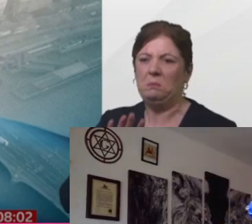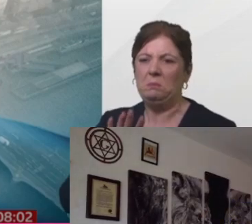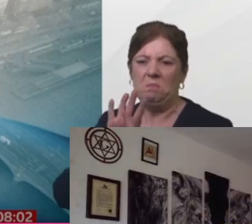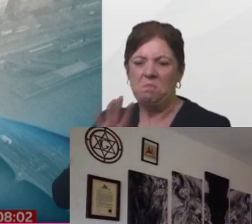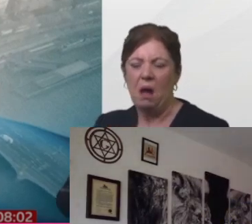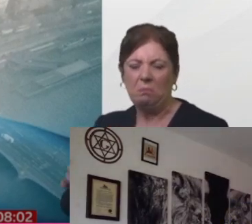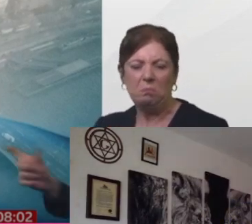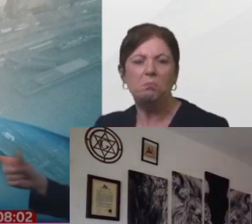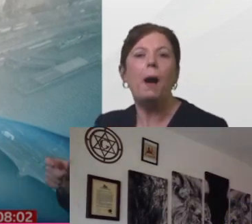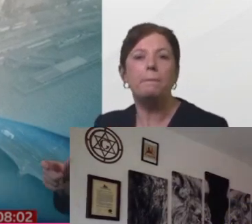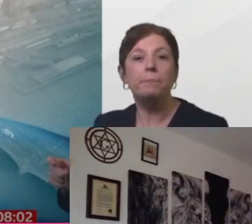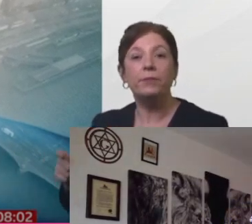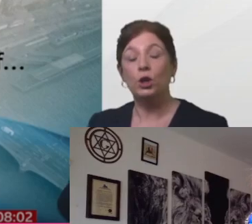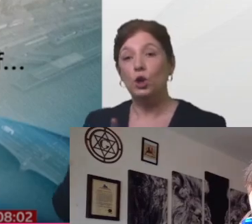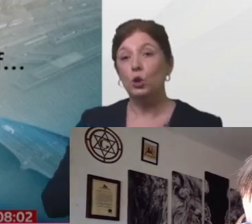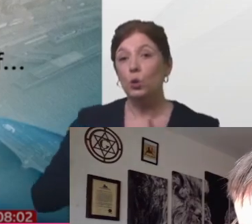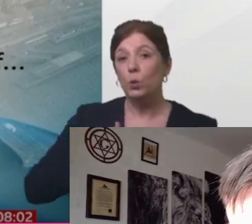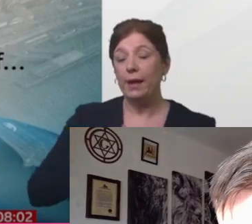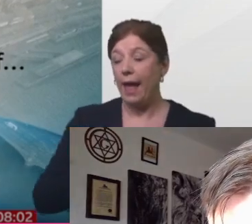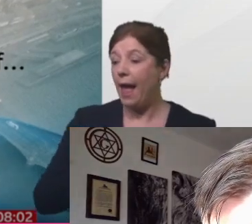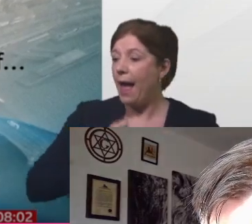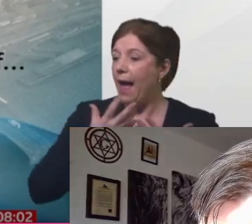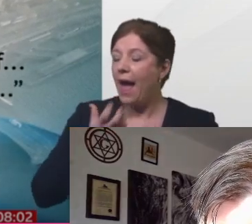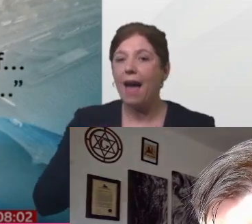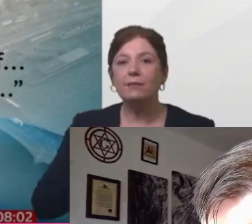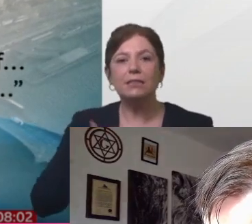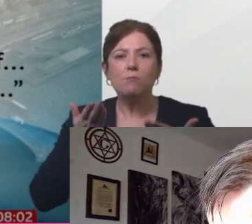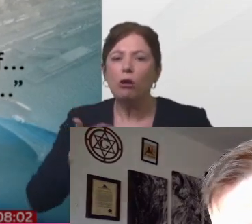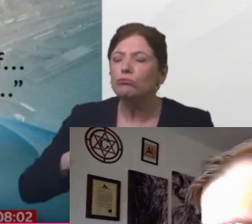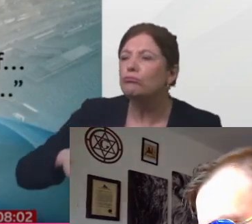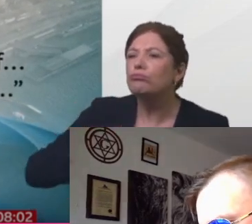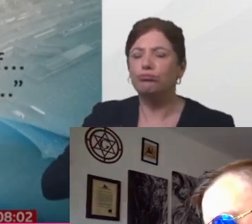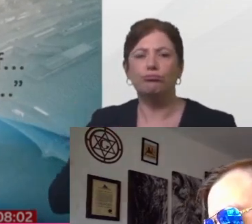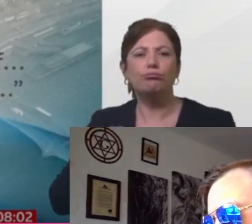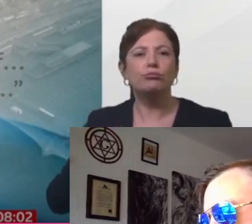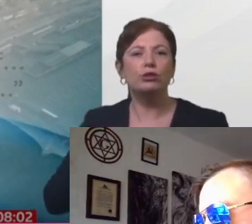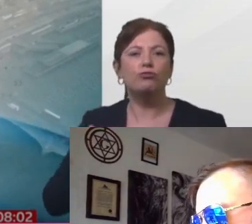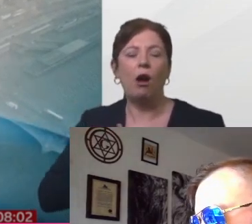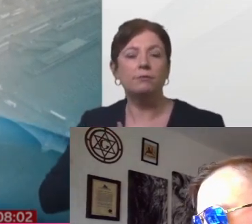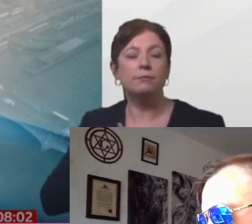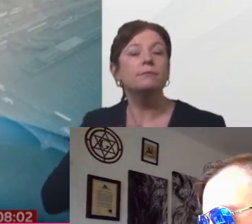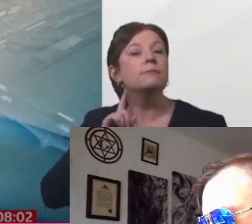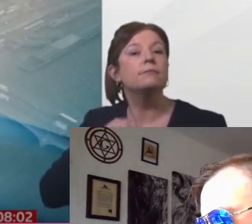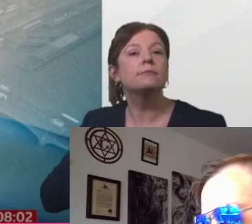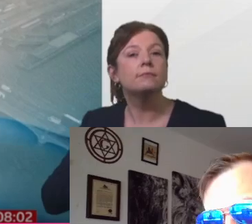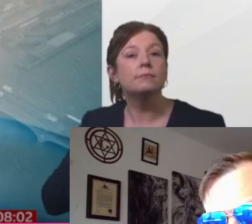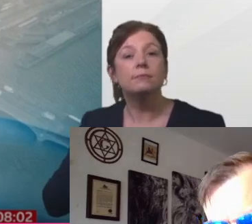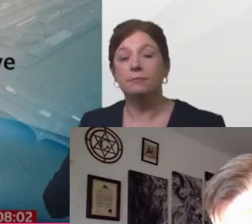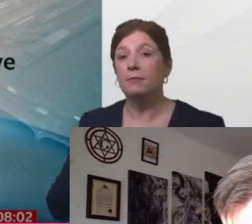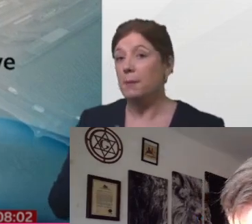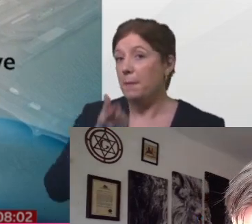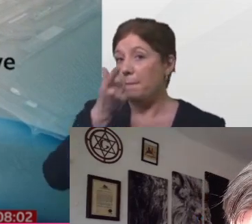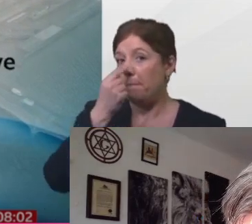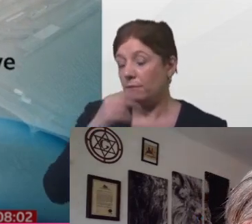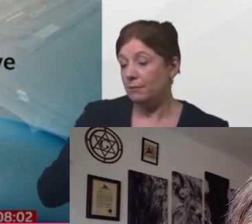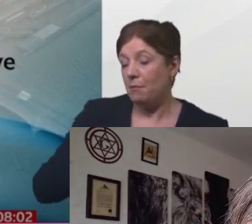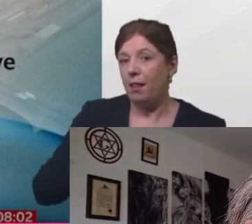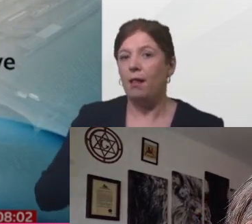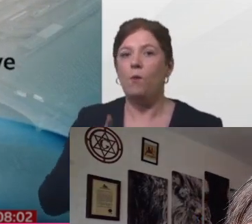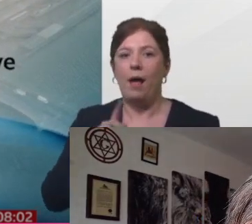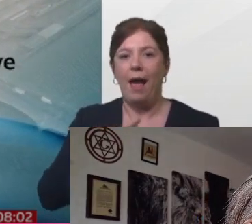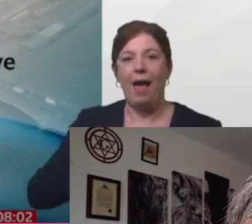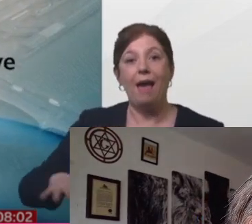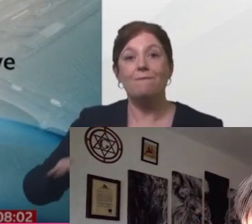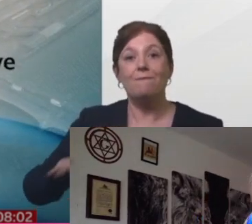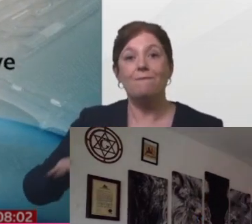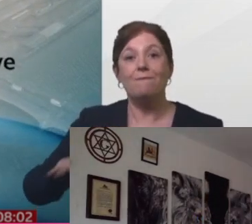devil. Undermine the UK's system of democracy and democratic rights, or intentionally create a permissive environment for others to do